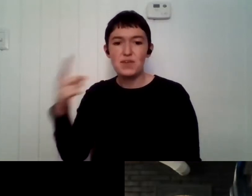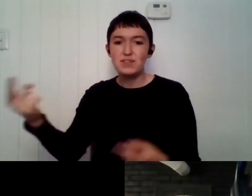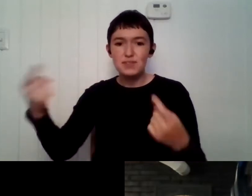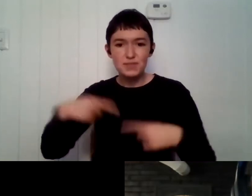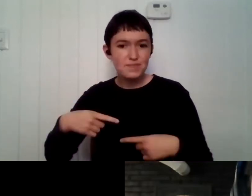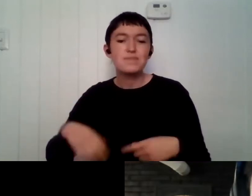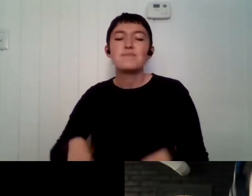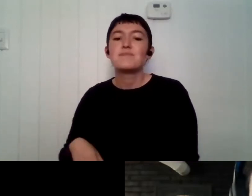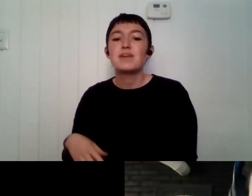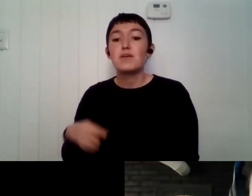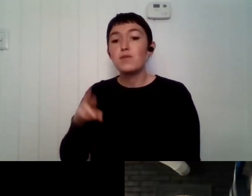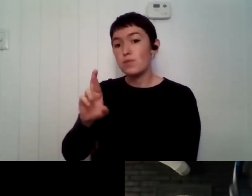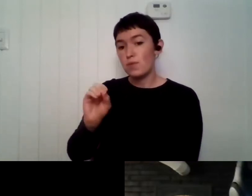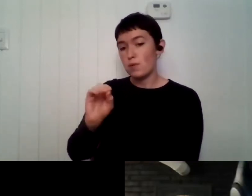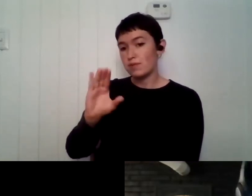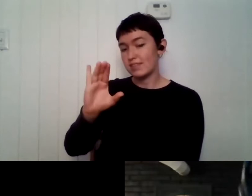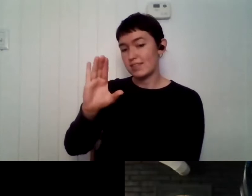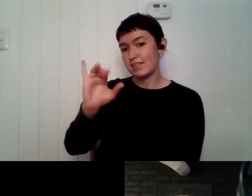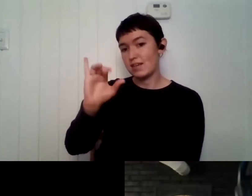going to be telling us a little bit about,